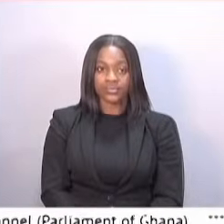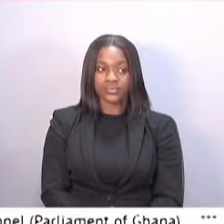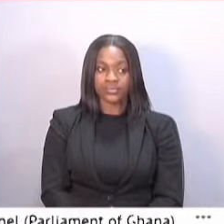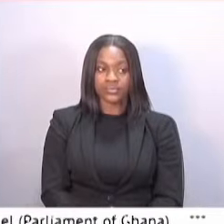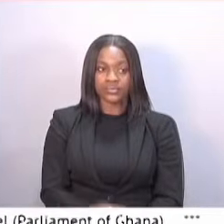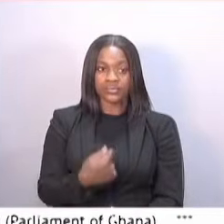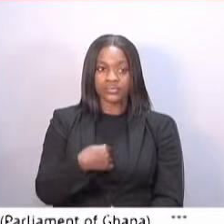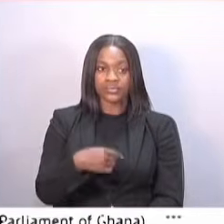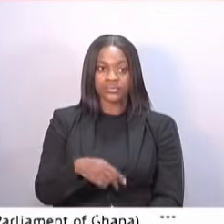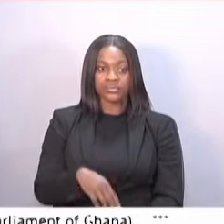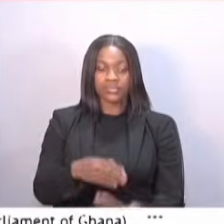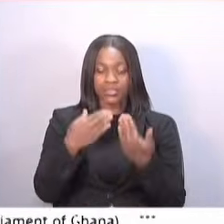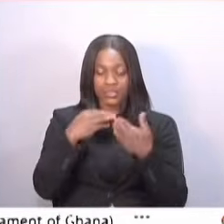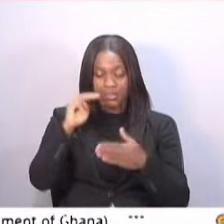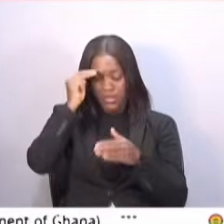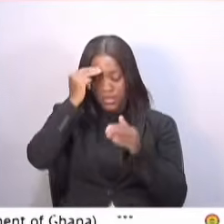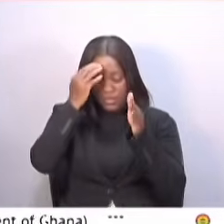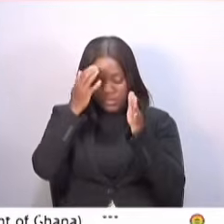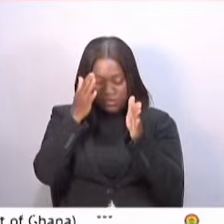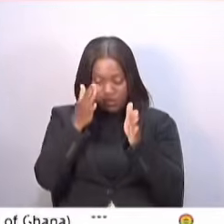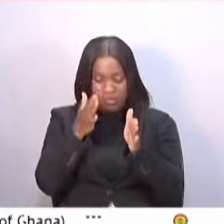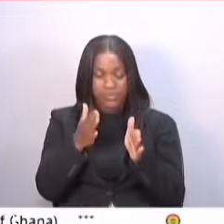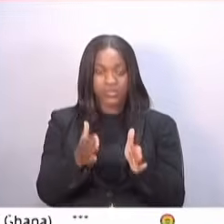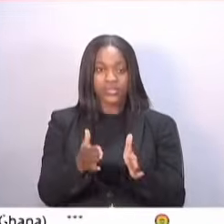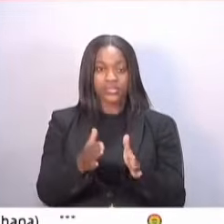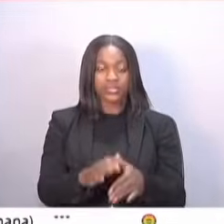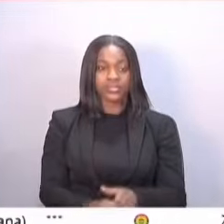on your behalf, I thank the Minister sincerely